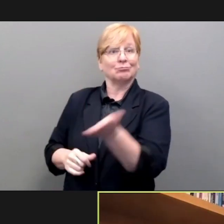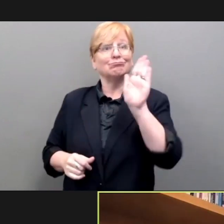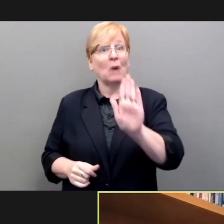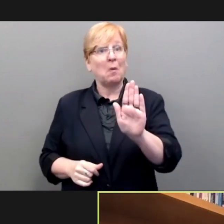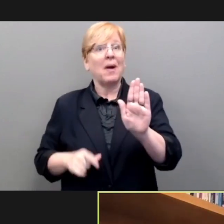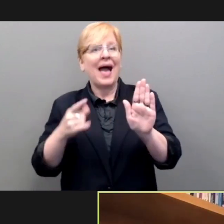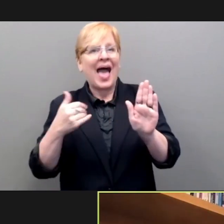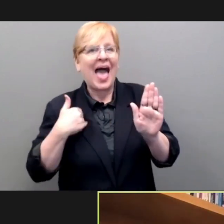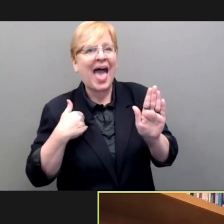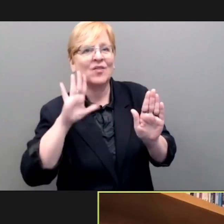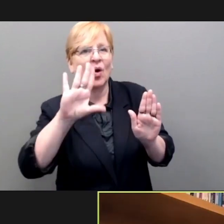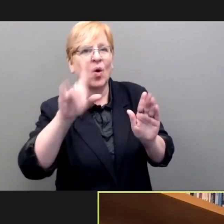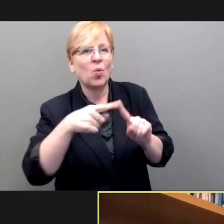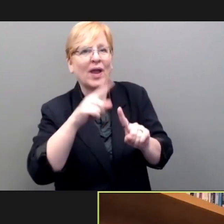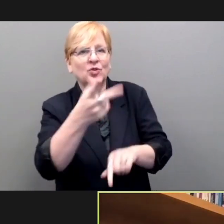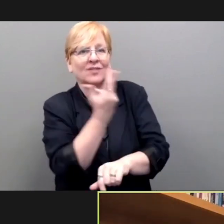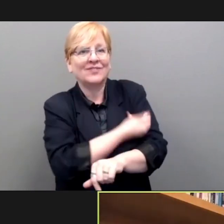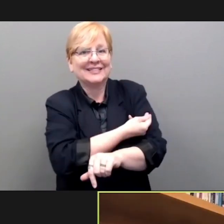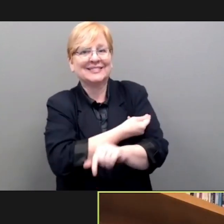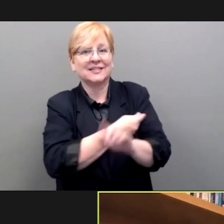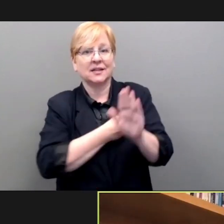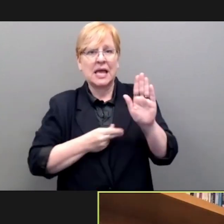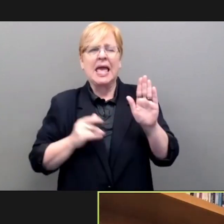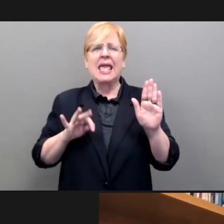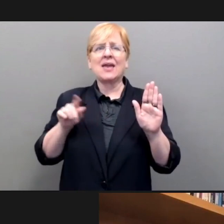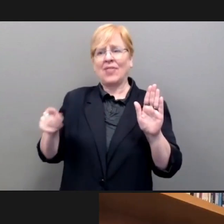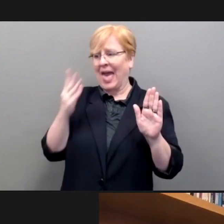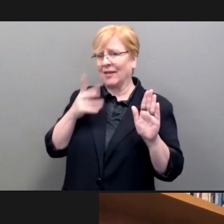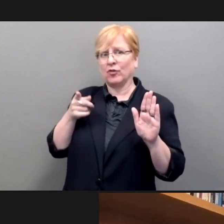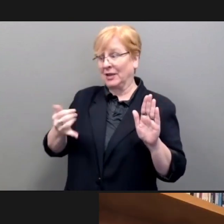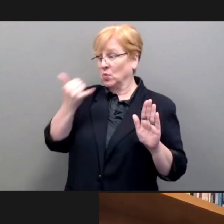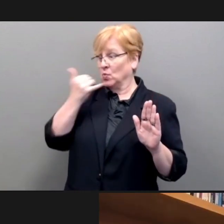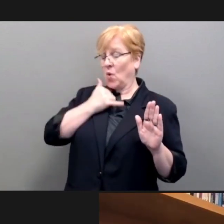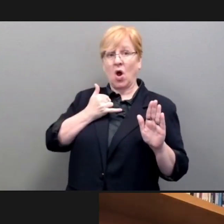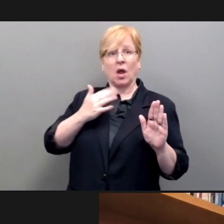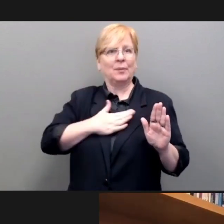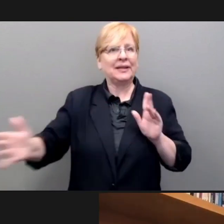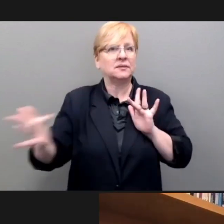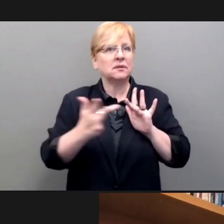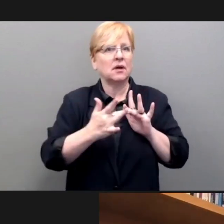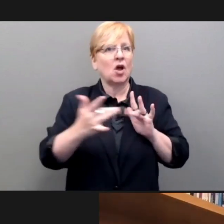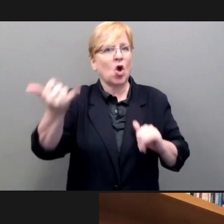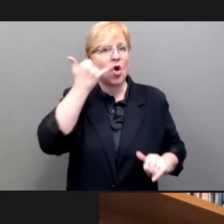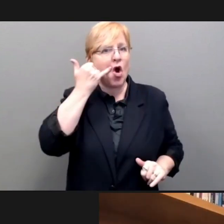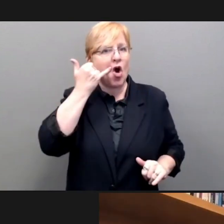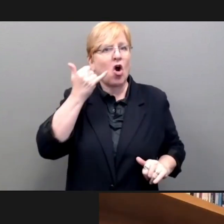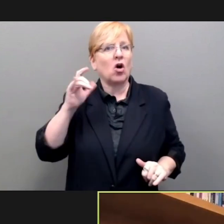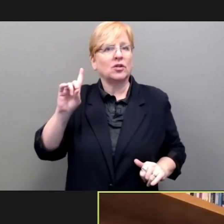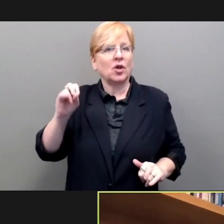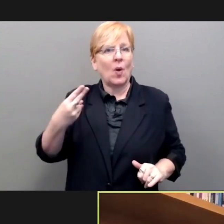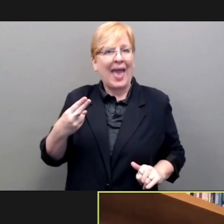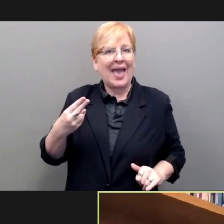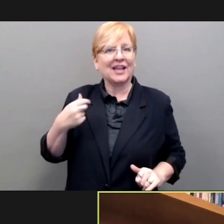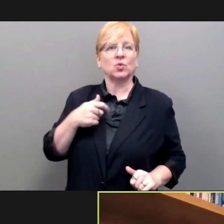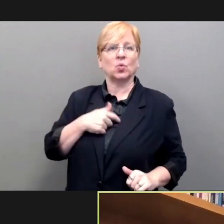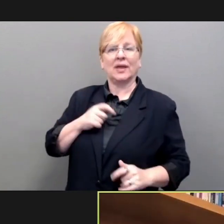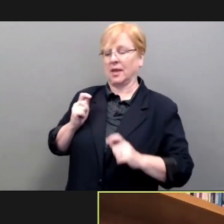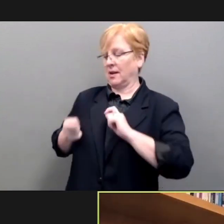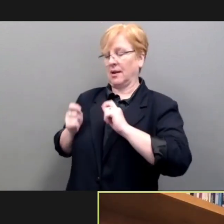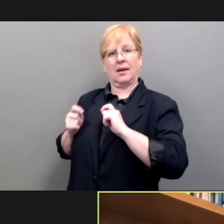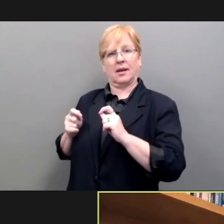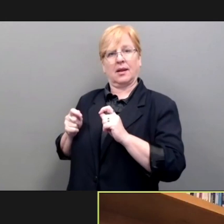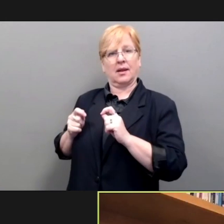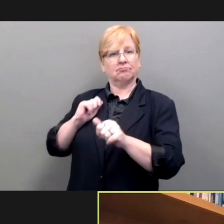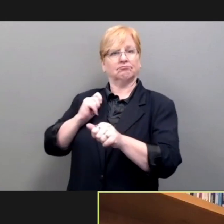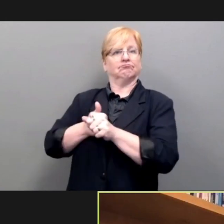and your data is not what you think it should be, please call us, because then we can correct that database, update it, and you won't have that trouble in the